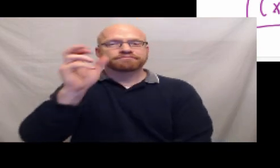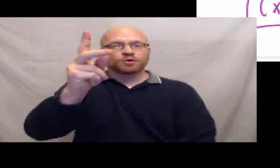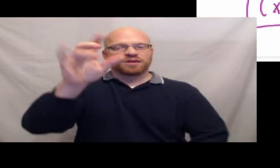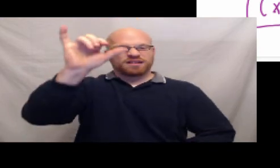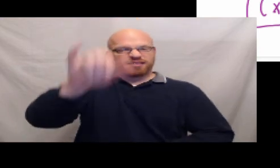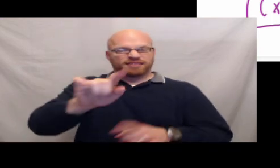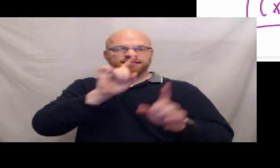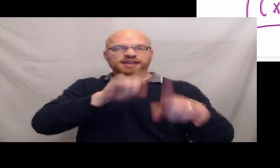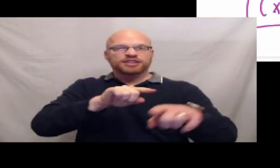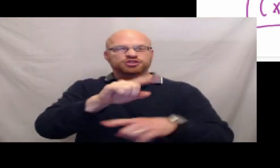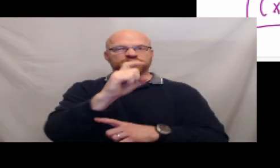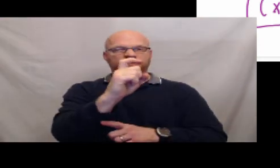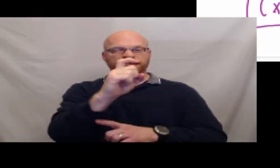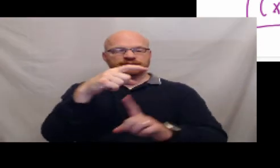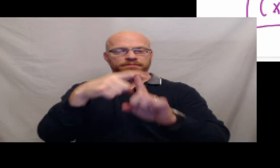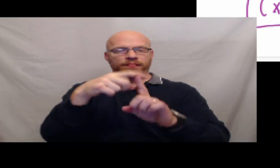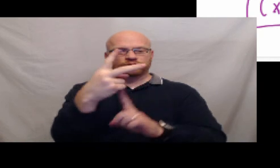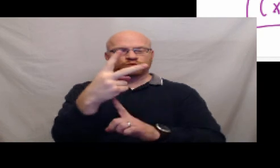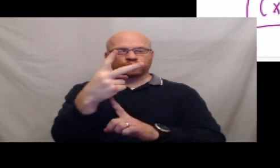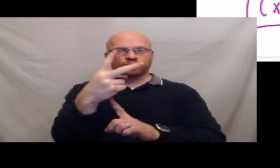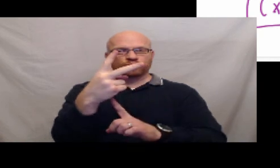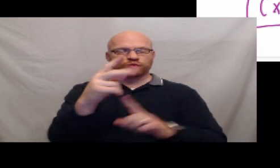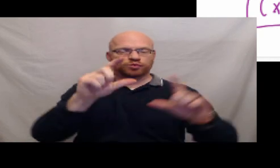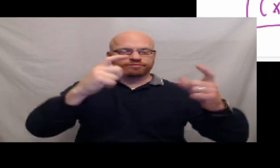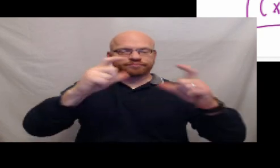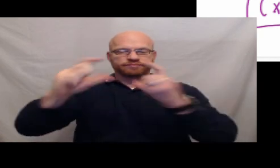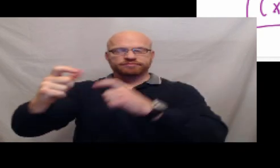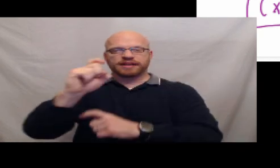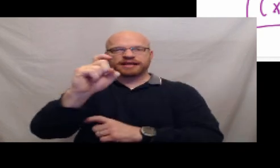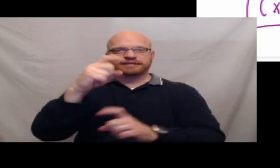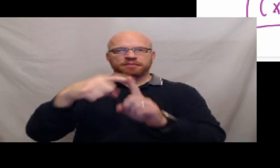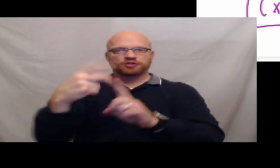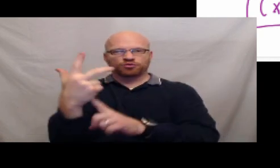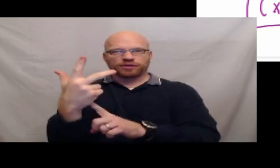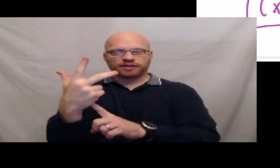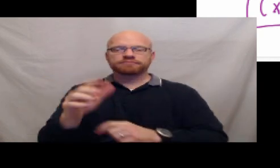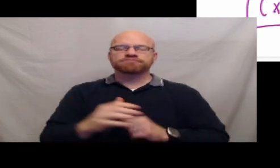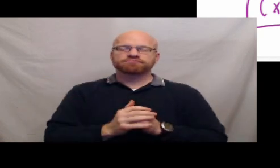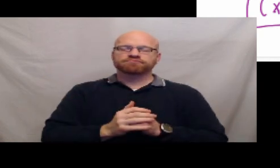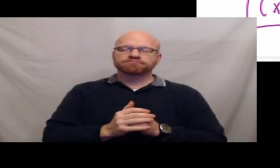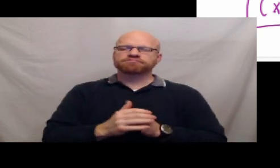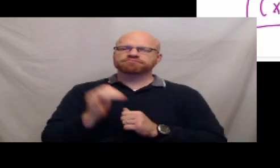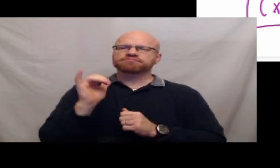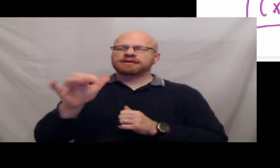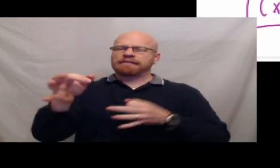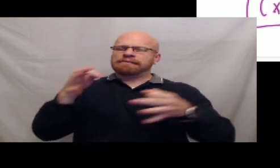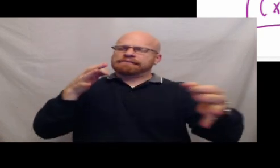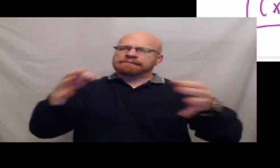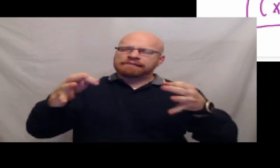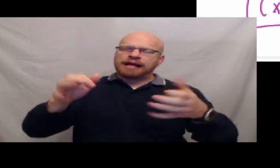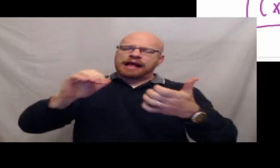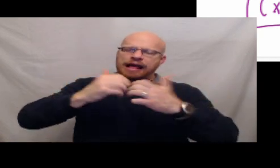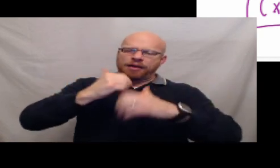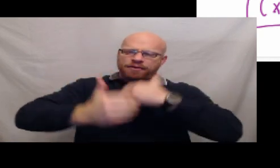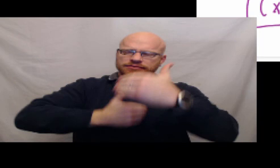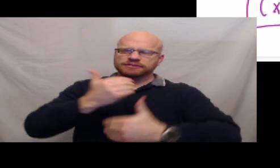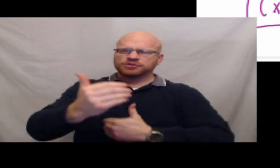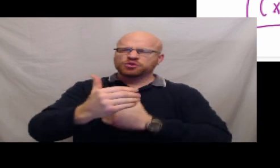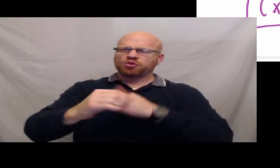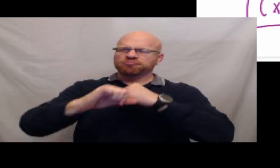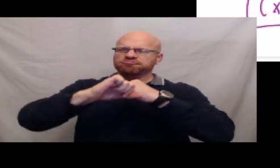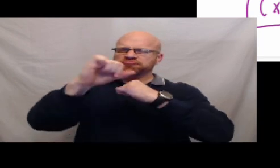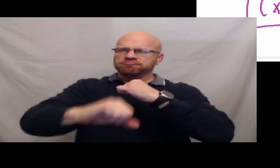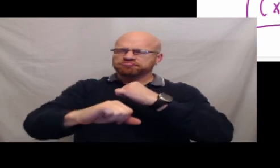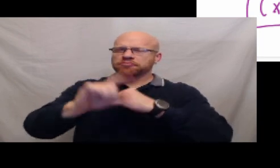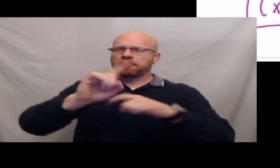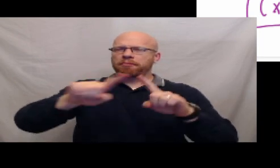So there you have it. This is our answer, the quantity x plus 2 times the quantity x plus 3. And this is explaining how the